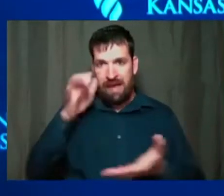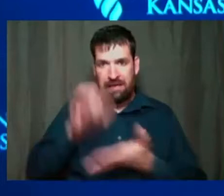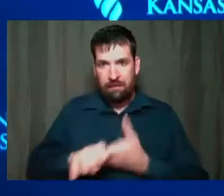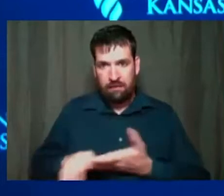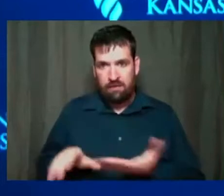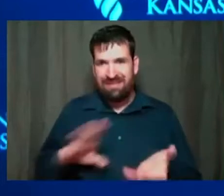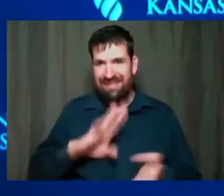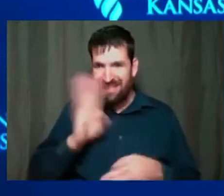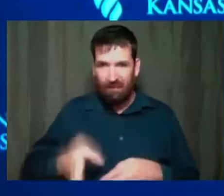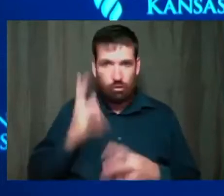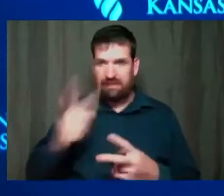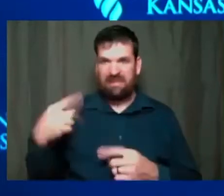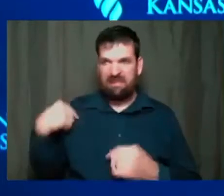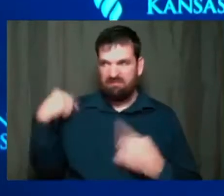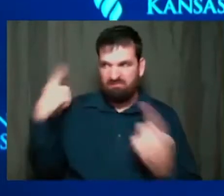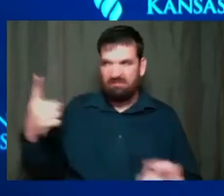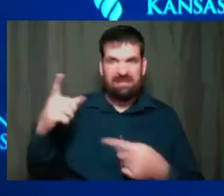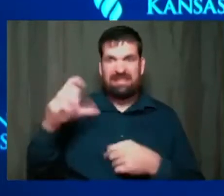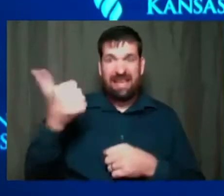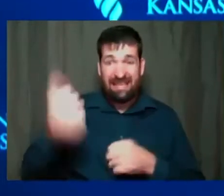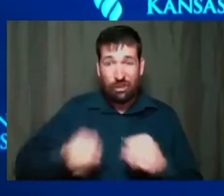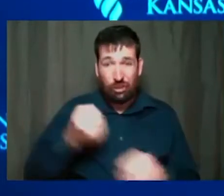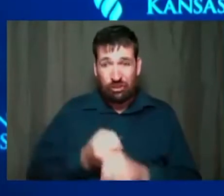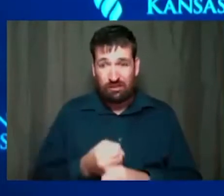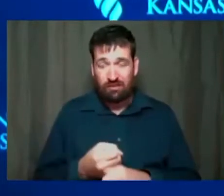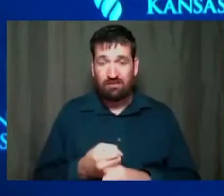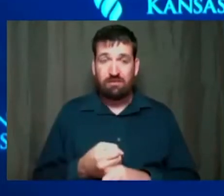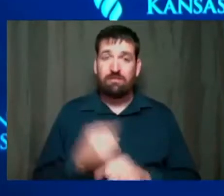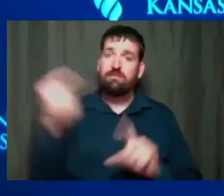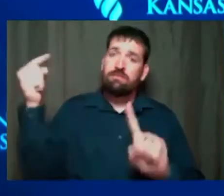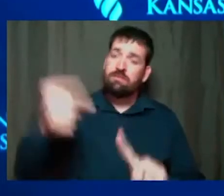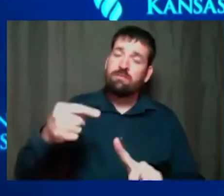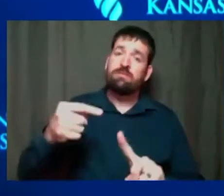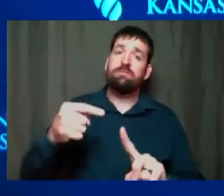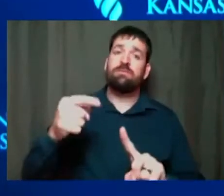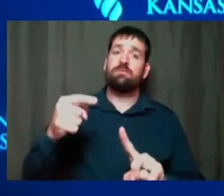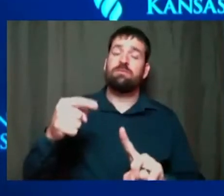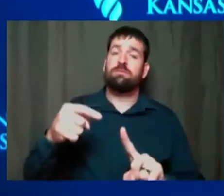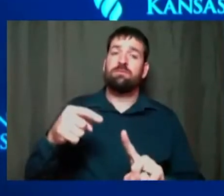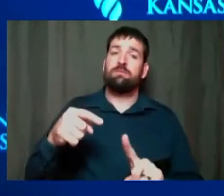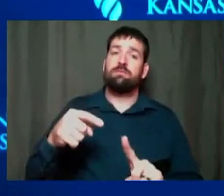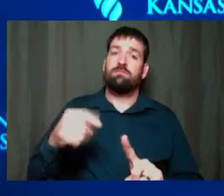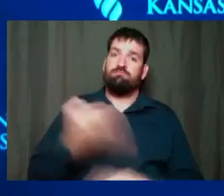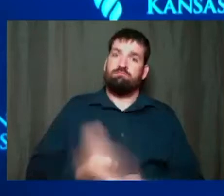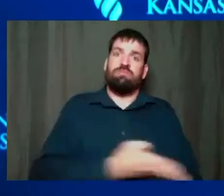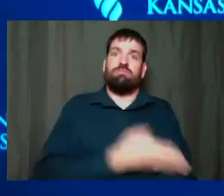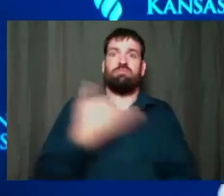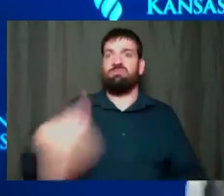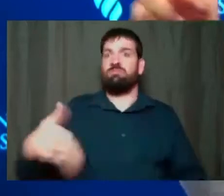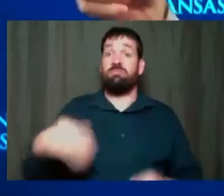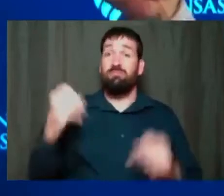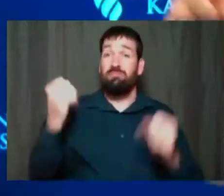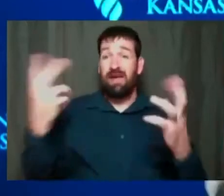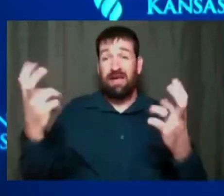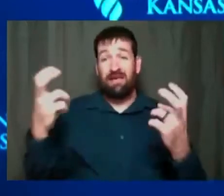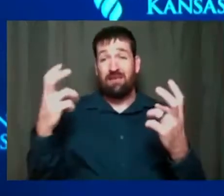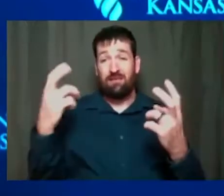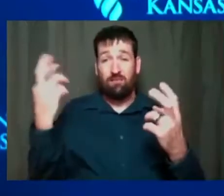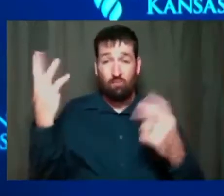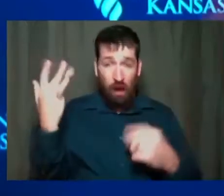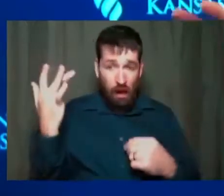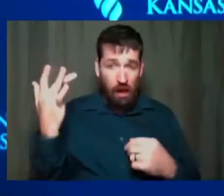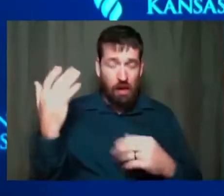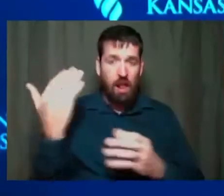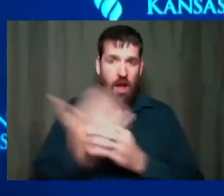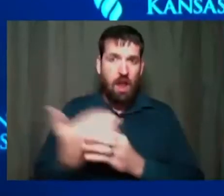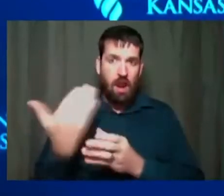device right now. And the story is of the restoration that occurred. And there's many ways to have interrupted sleep. And that's one of my wife says, you're so